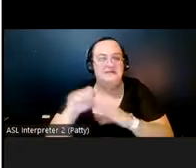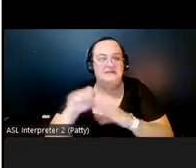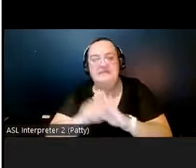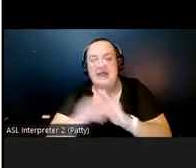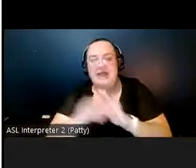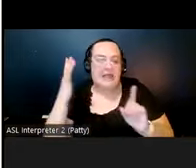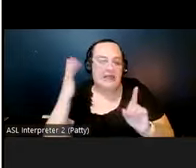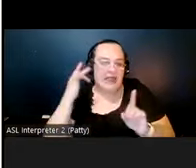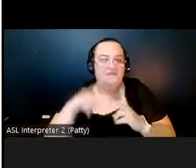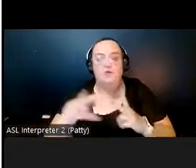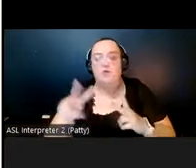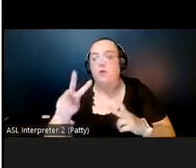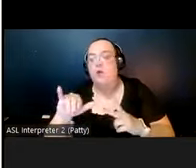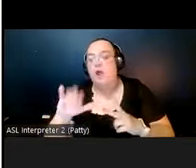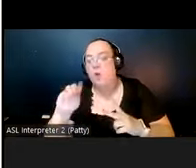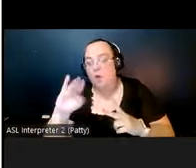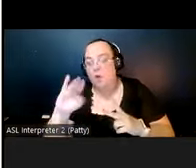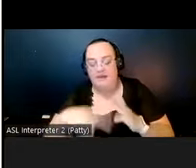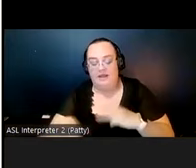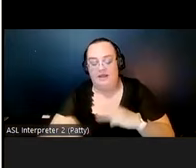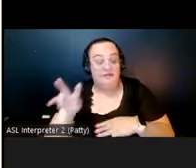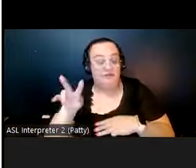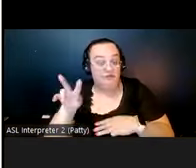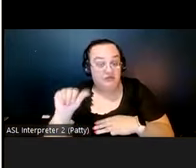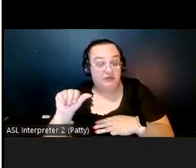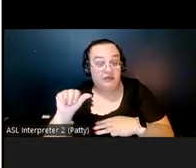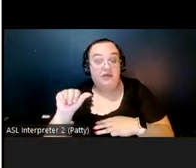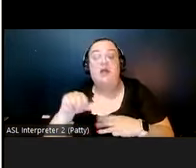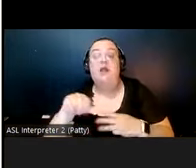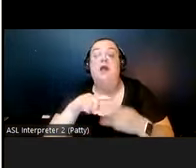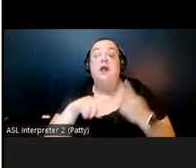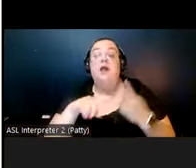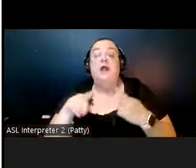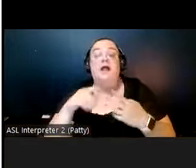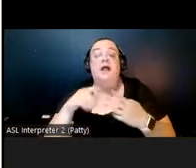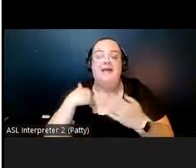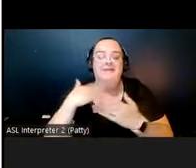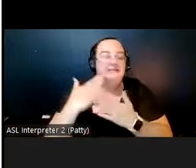California, Wyoming, and Virginia have some